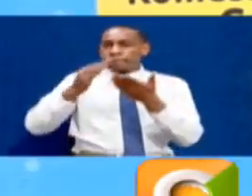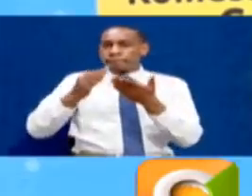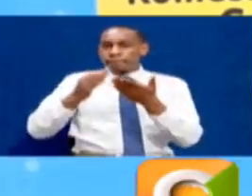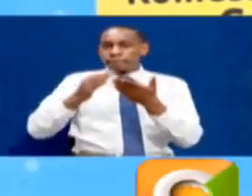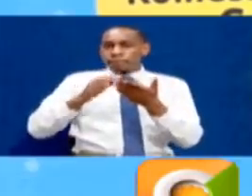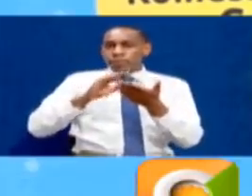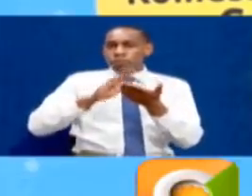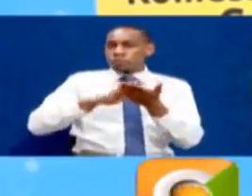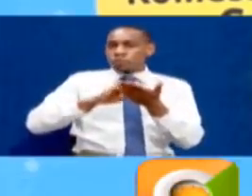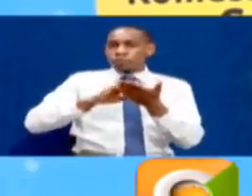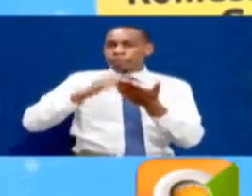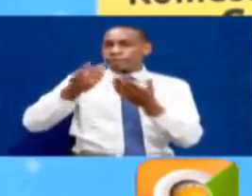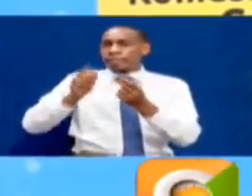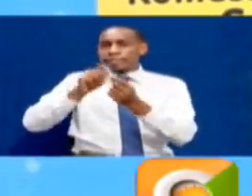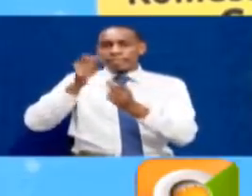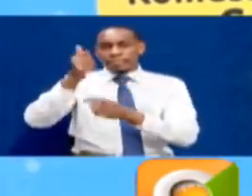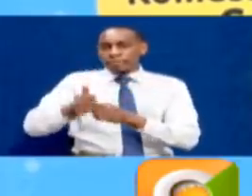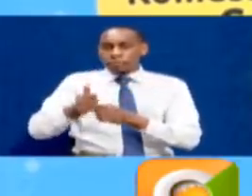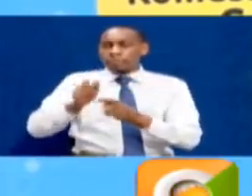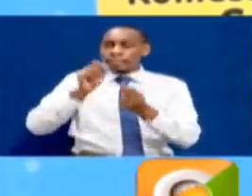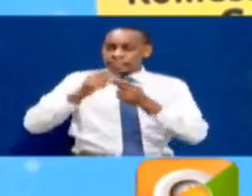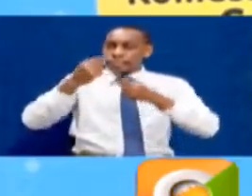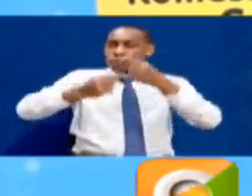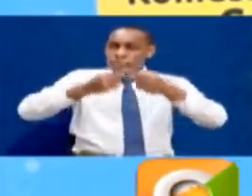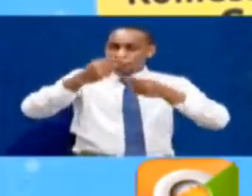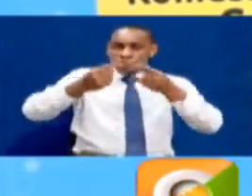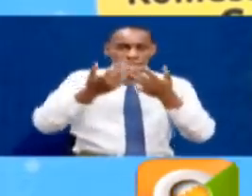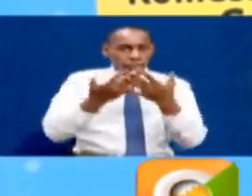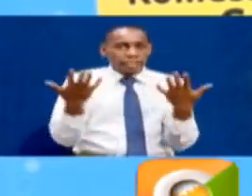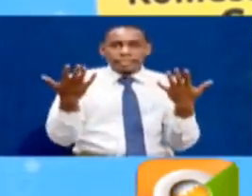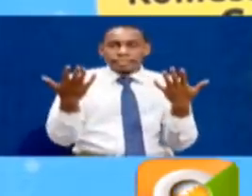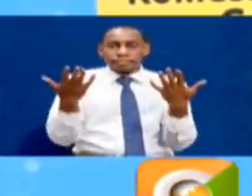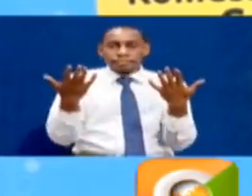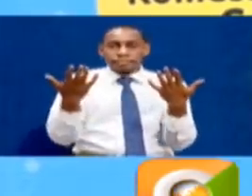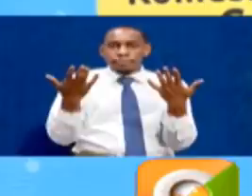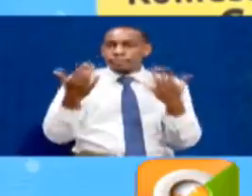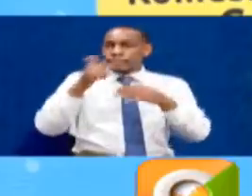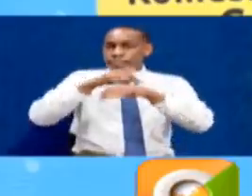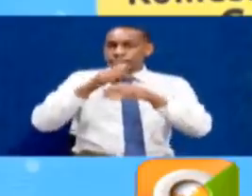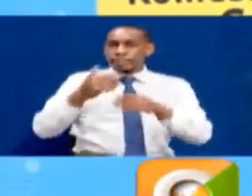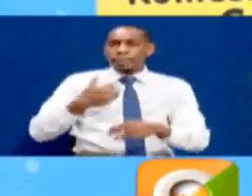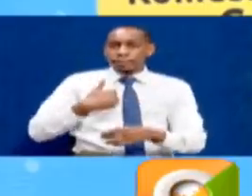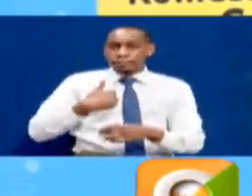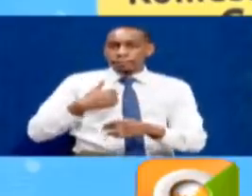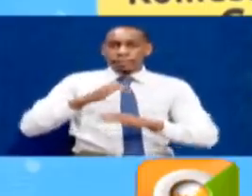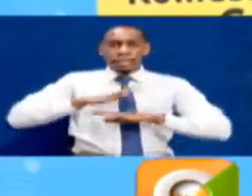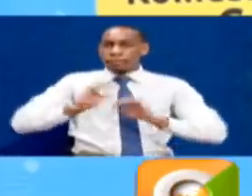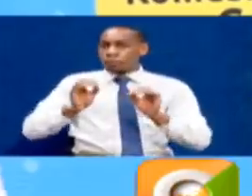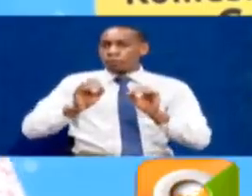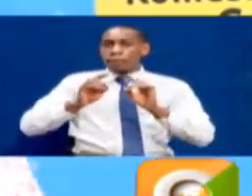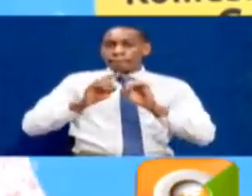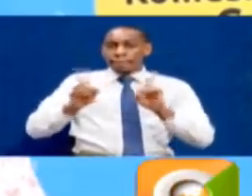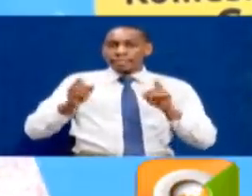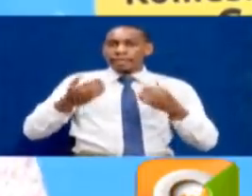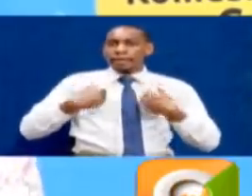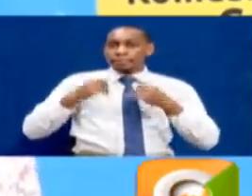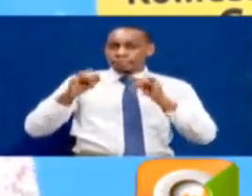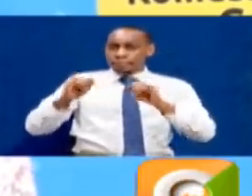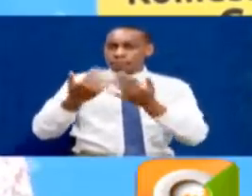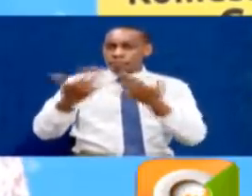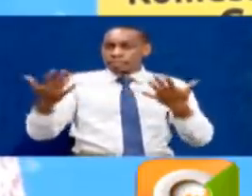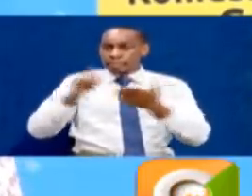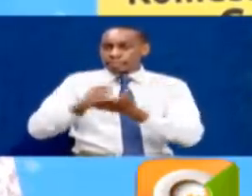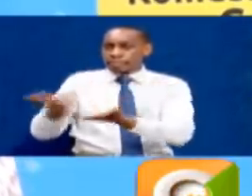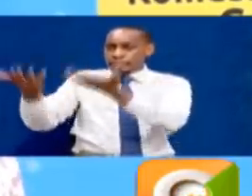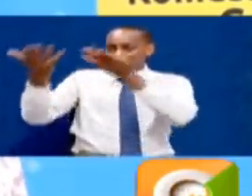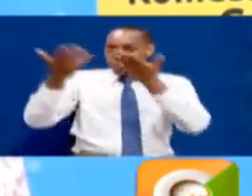not been so desperate as to not test at any time. We have got shortages. We have got new reagents that